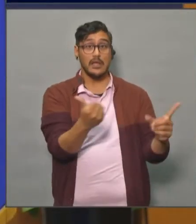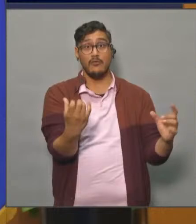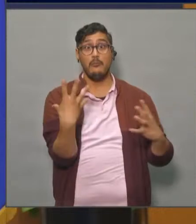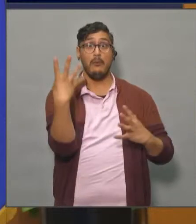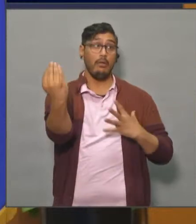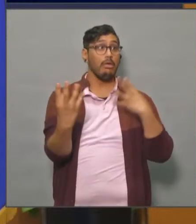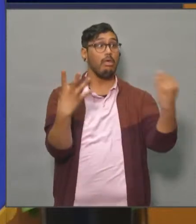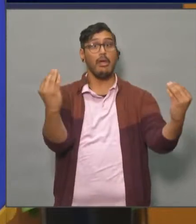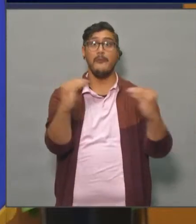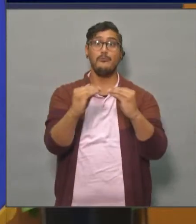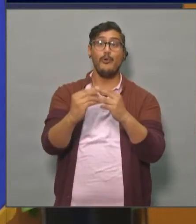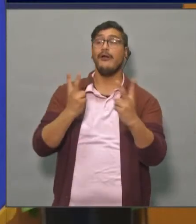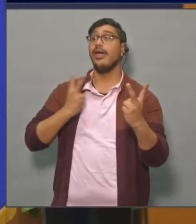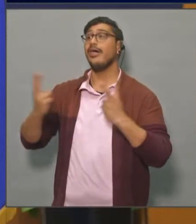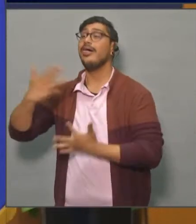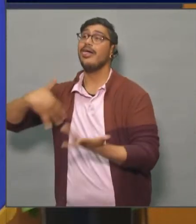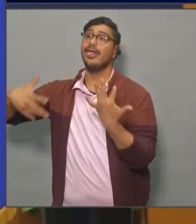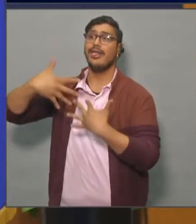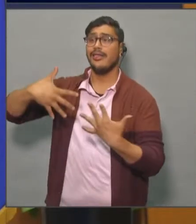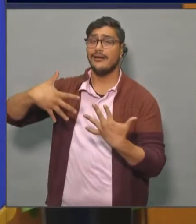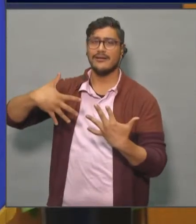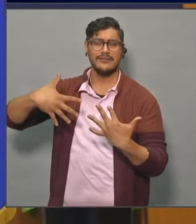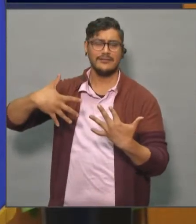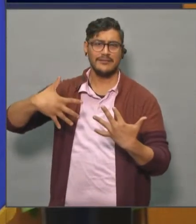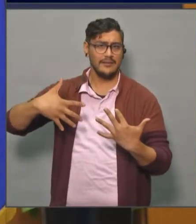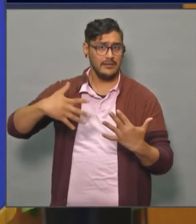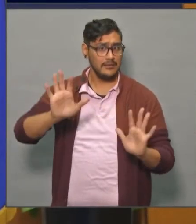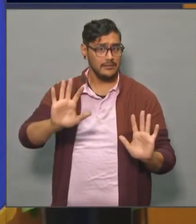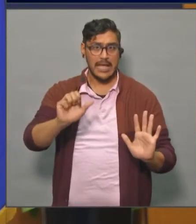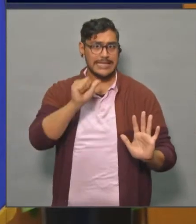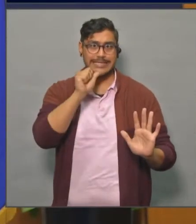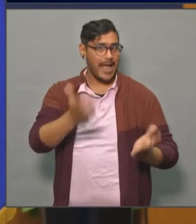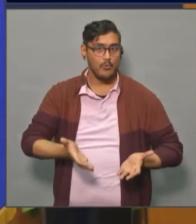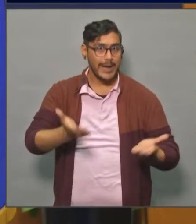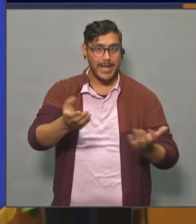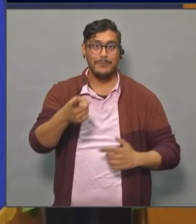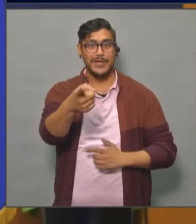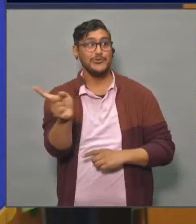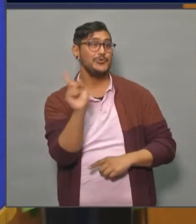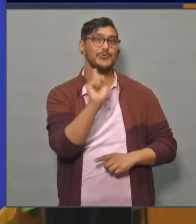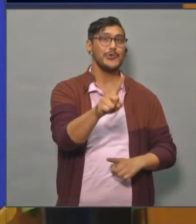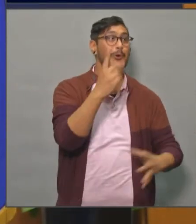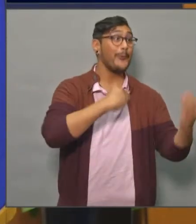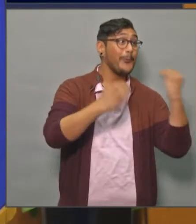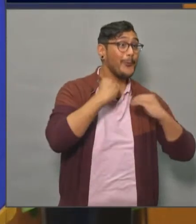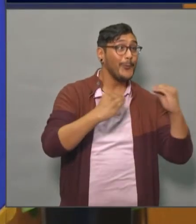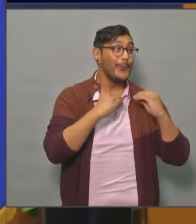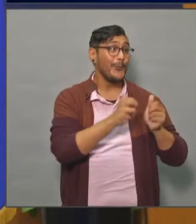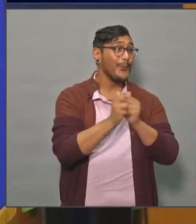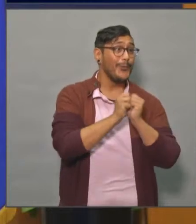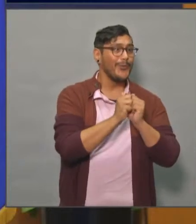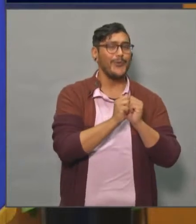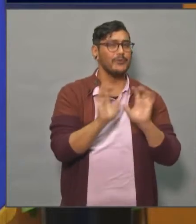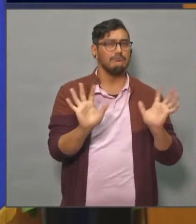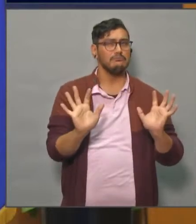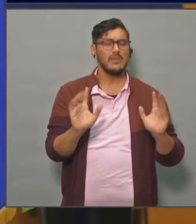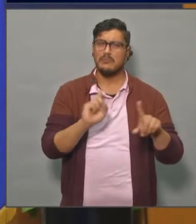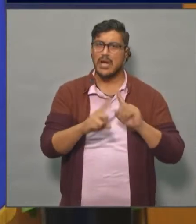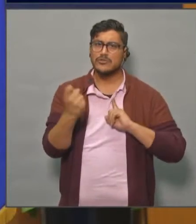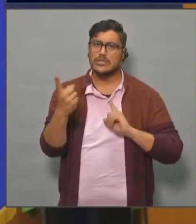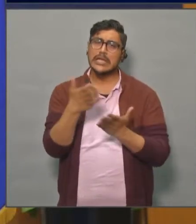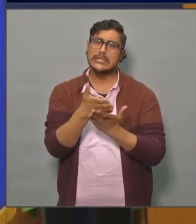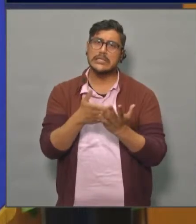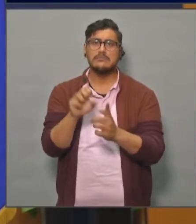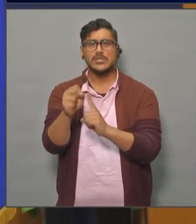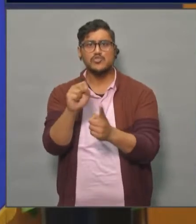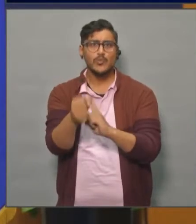people a lot more. And while we're not recommending, you know, you have dinners with your friends, et cetera, we understand that there may be circumstances where there are